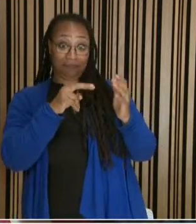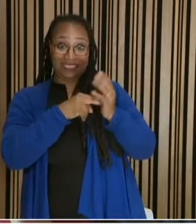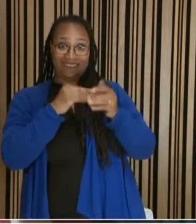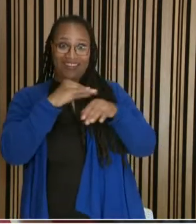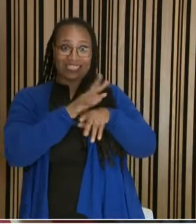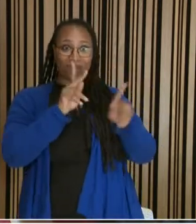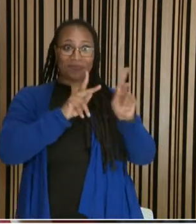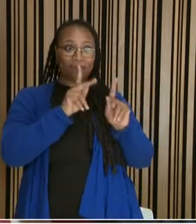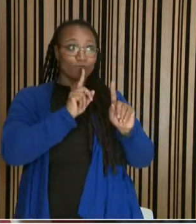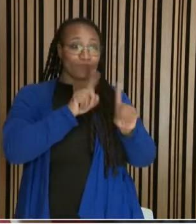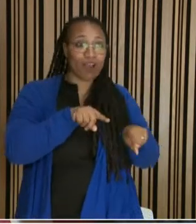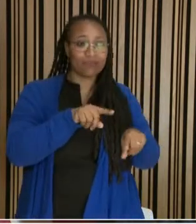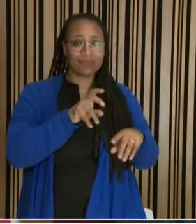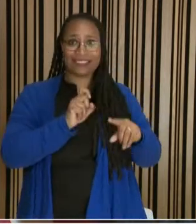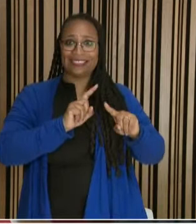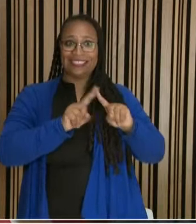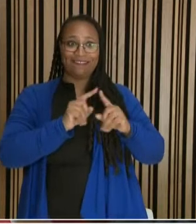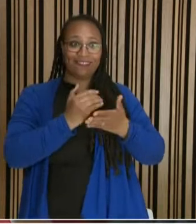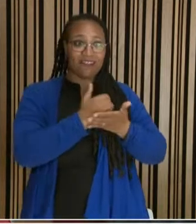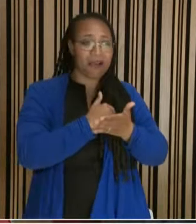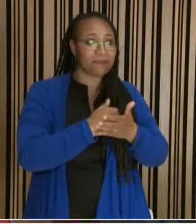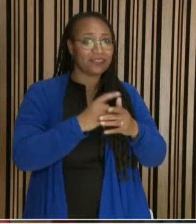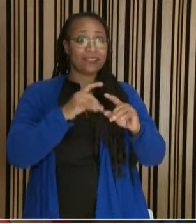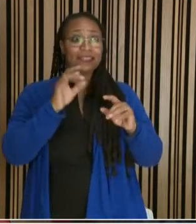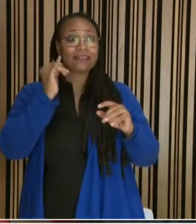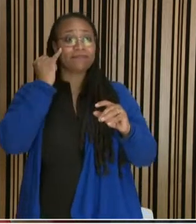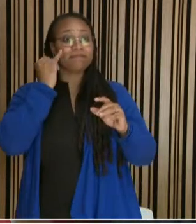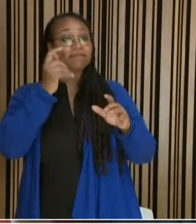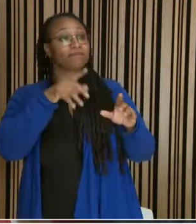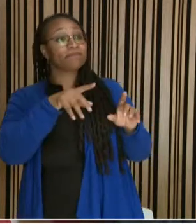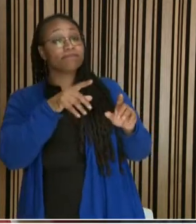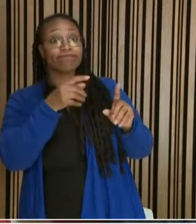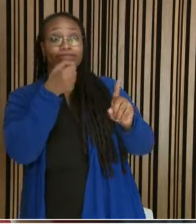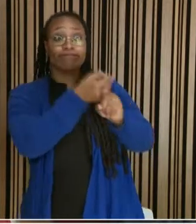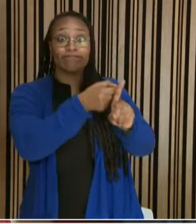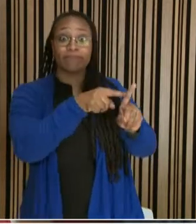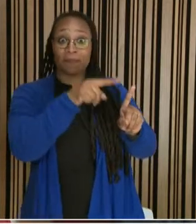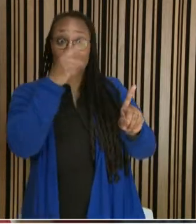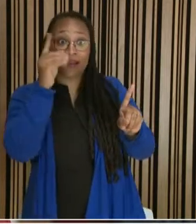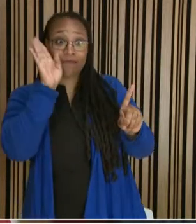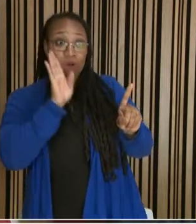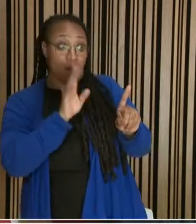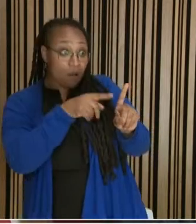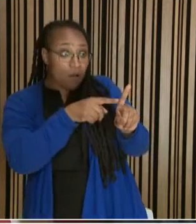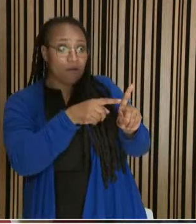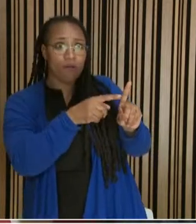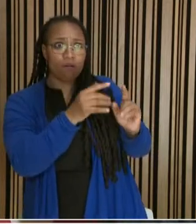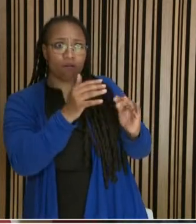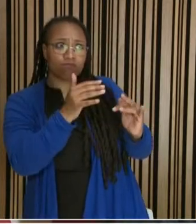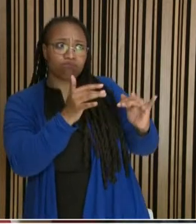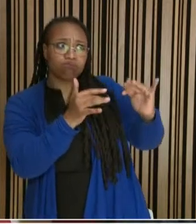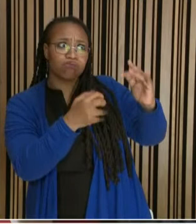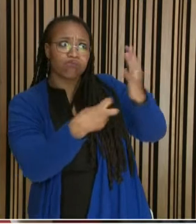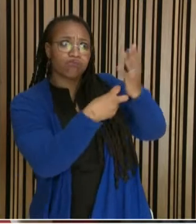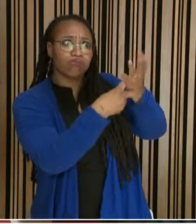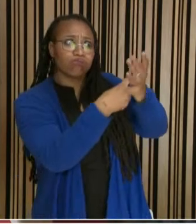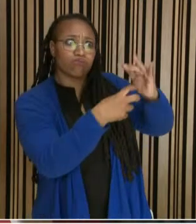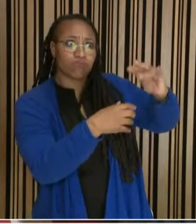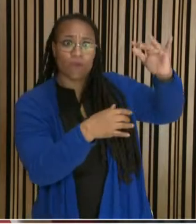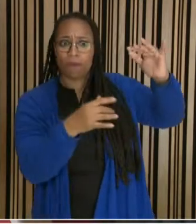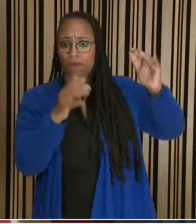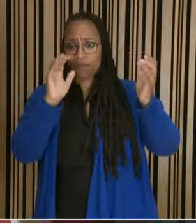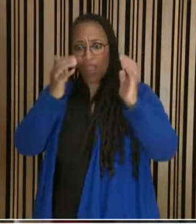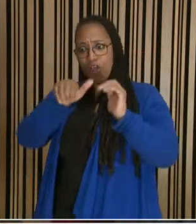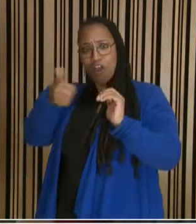if they affect Black and brown communities more dramatically than other communities. And so we want